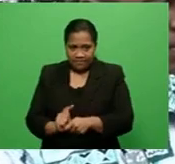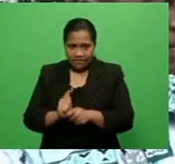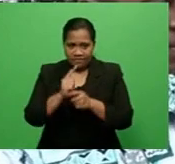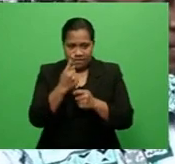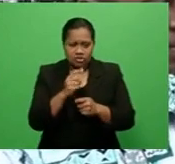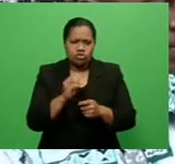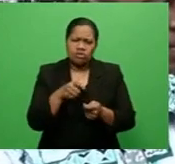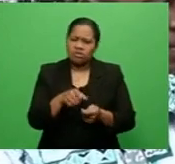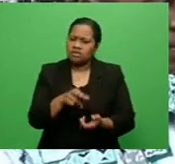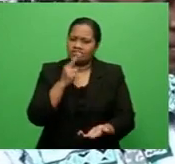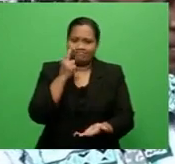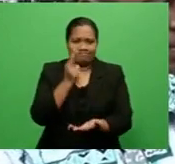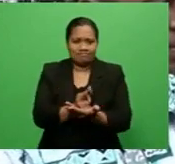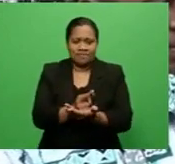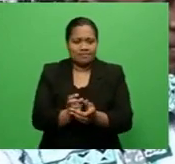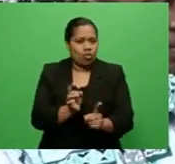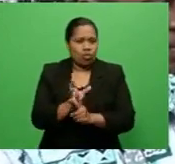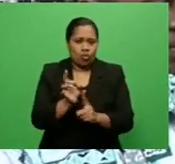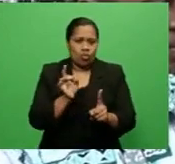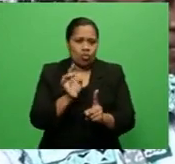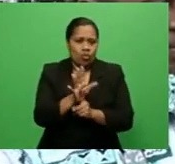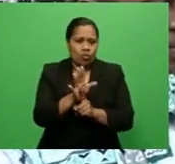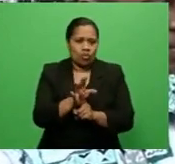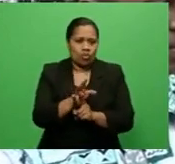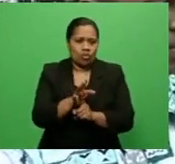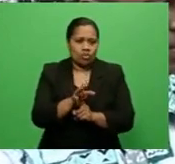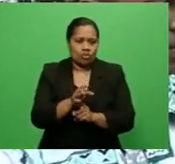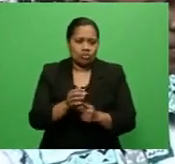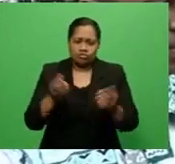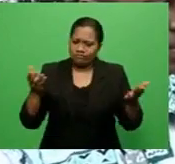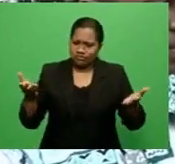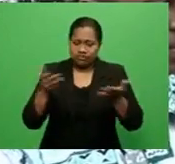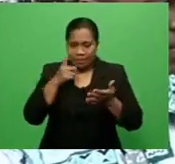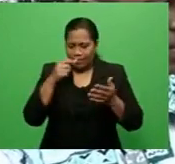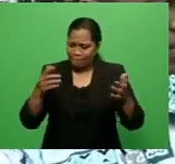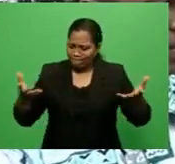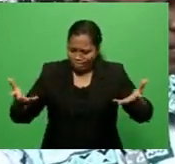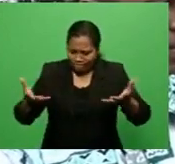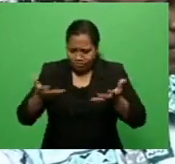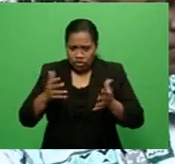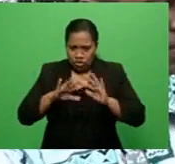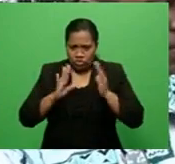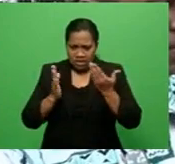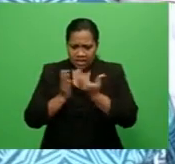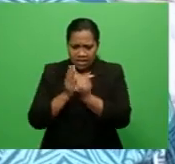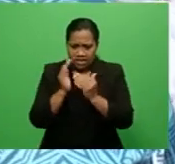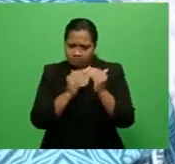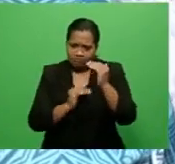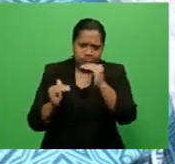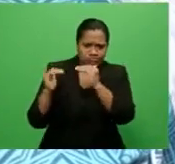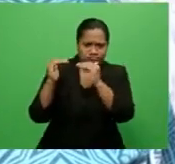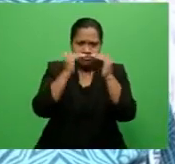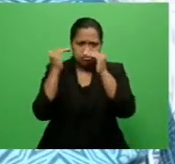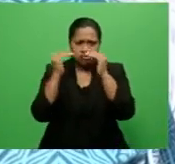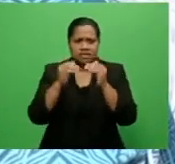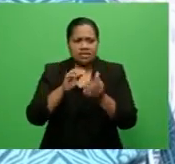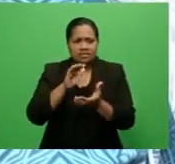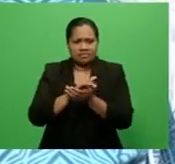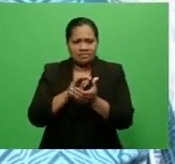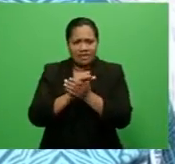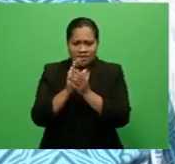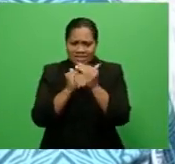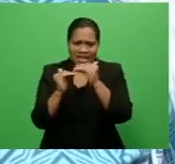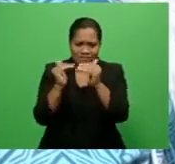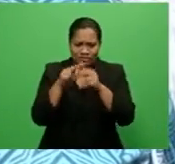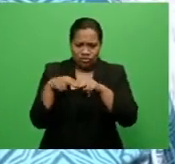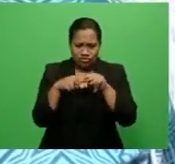really important to bring everybody together and raise the cover standard for Fiji. Monica Dhakumbau from Boa has